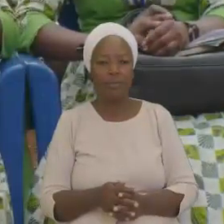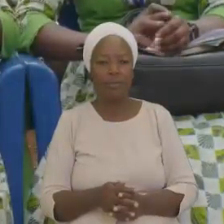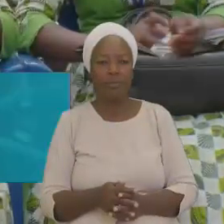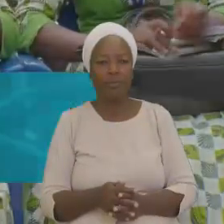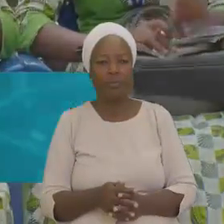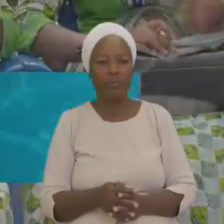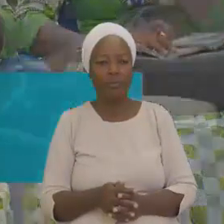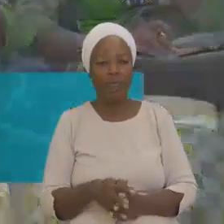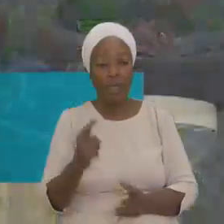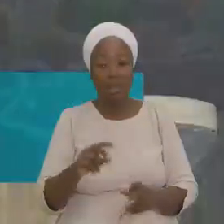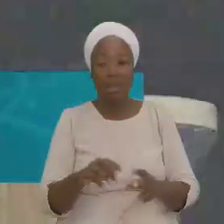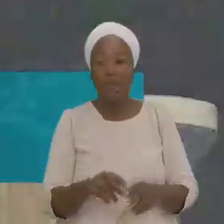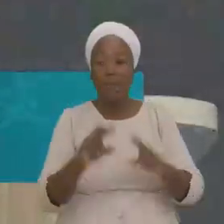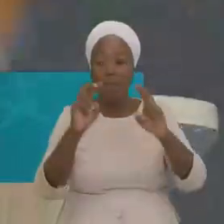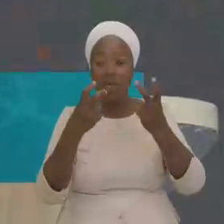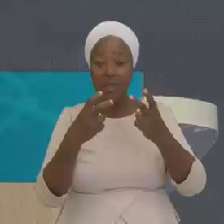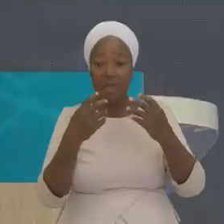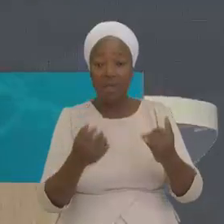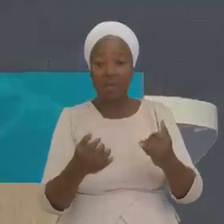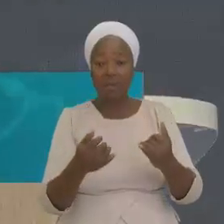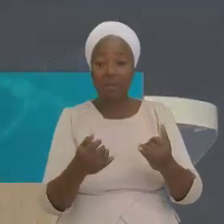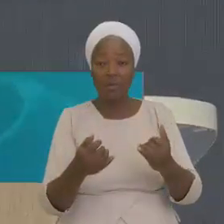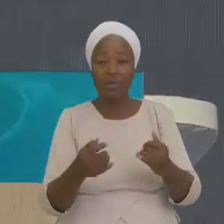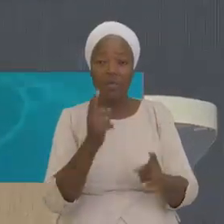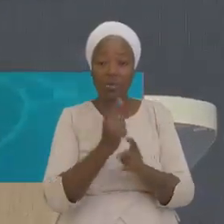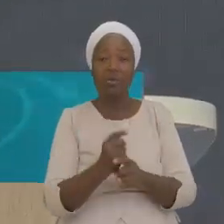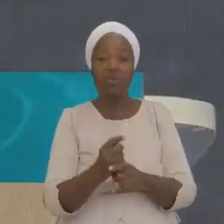The message divides itself naturally to three parts.